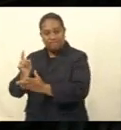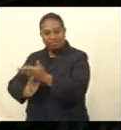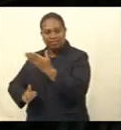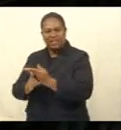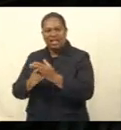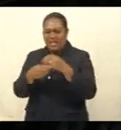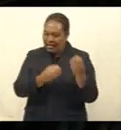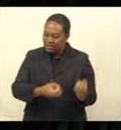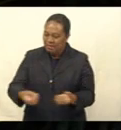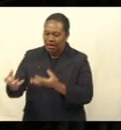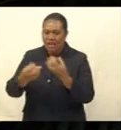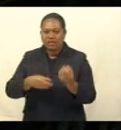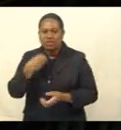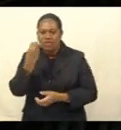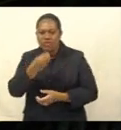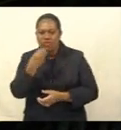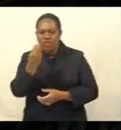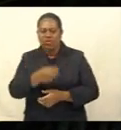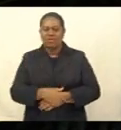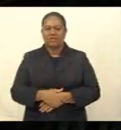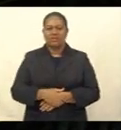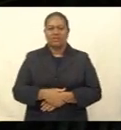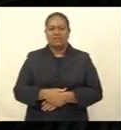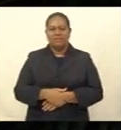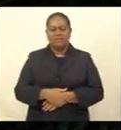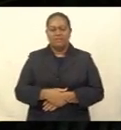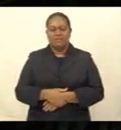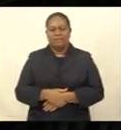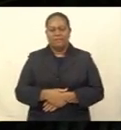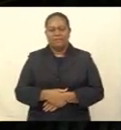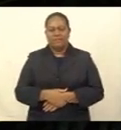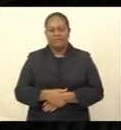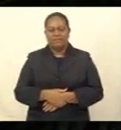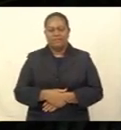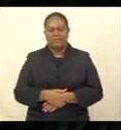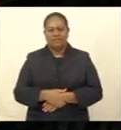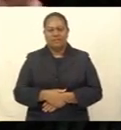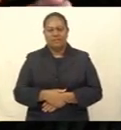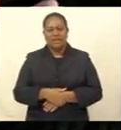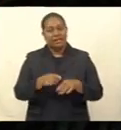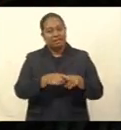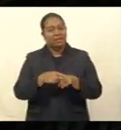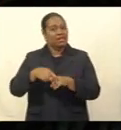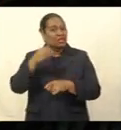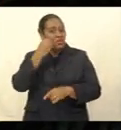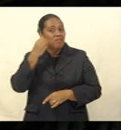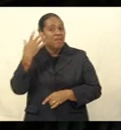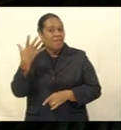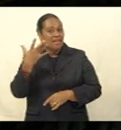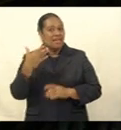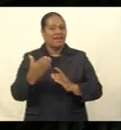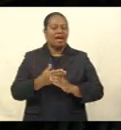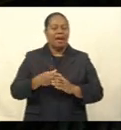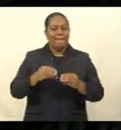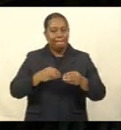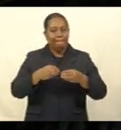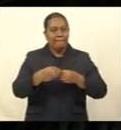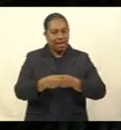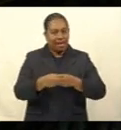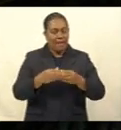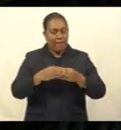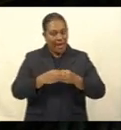essential items into the containment areas will also resume. Now, it means supermarkets, banks, pharmacies, and